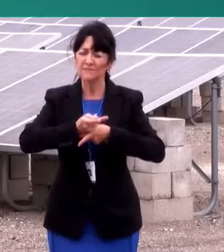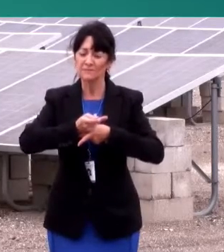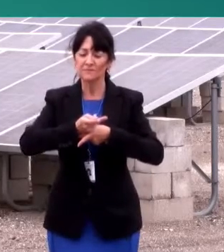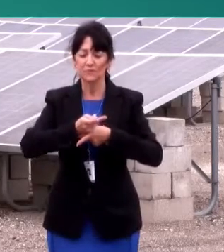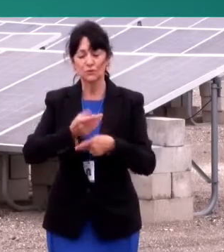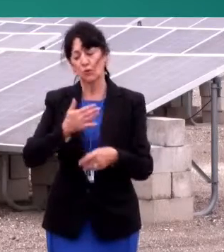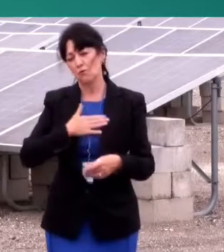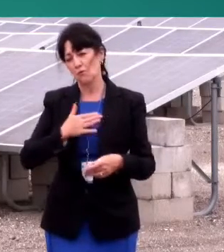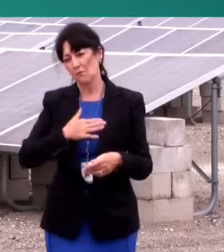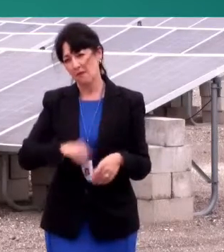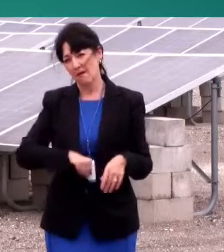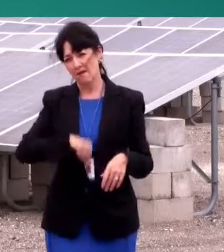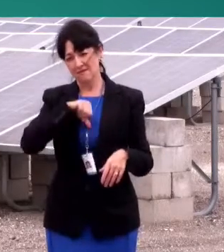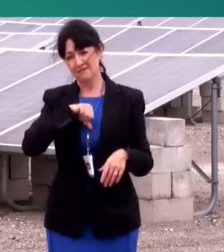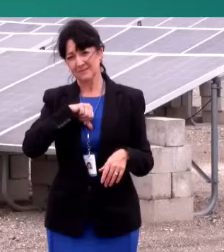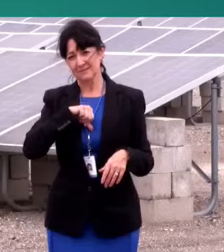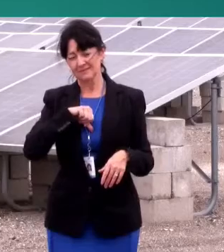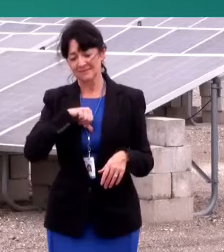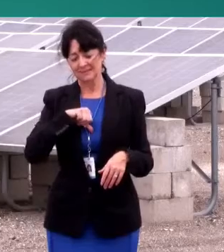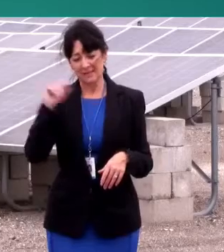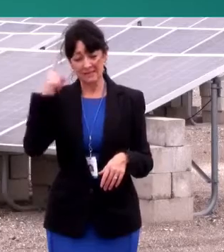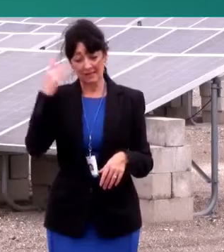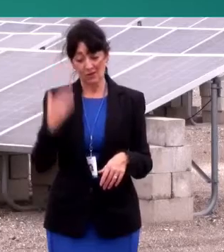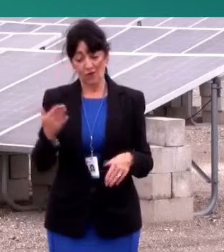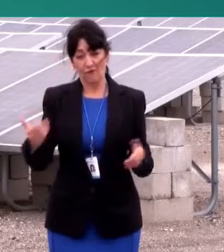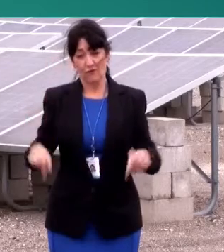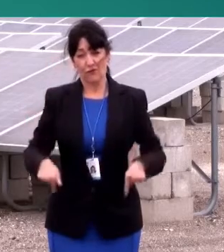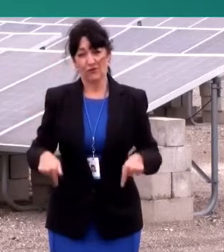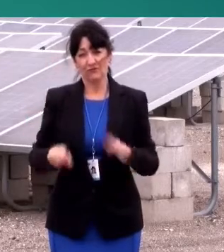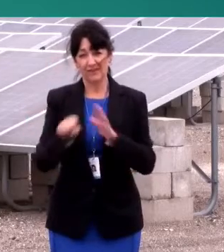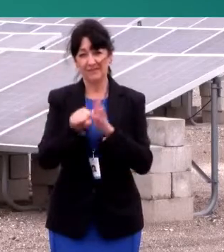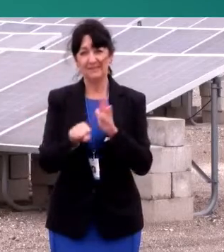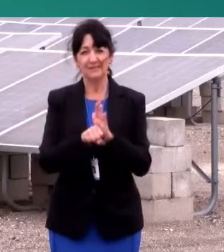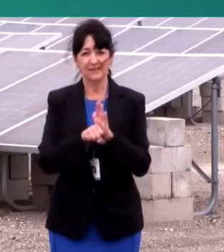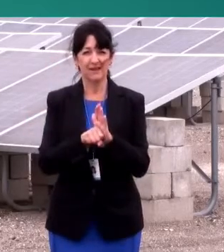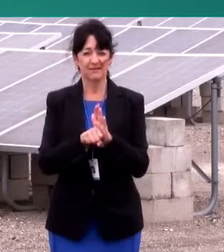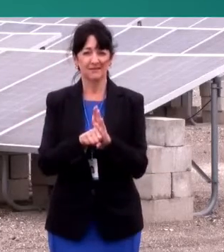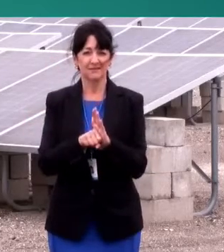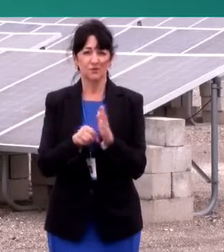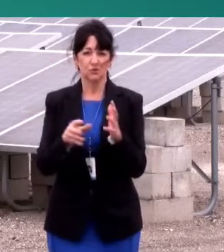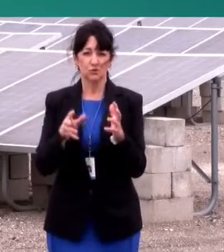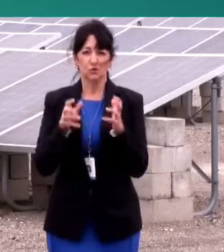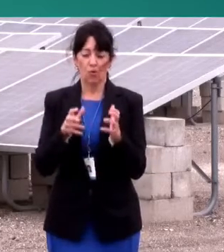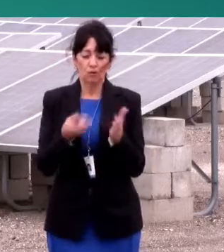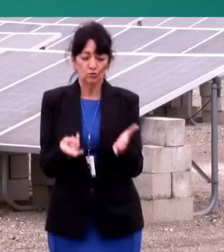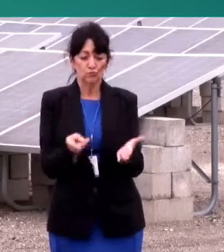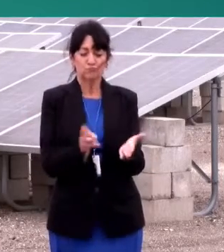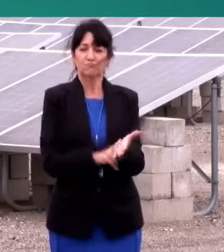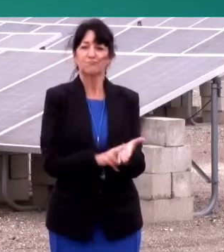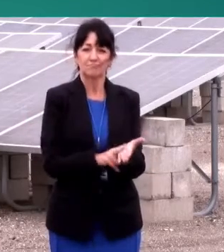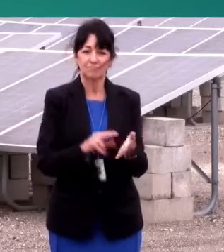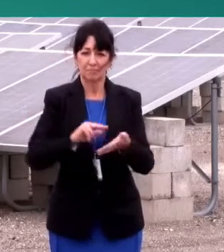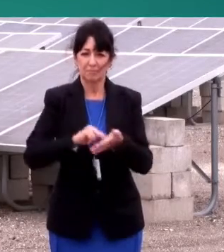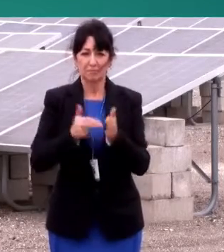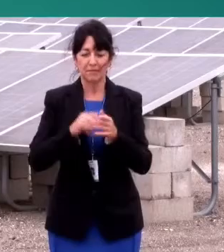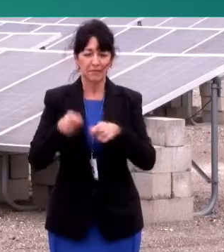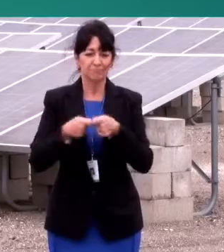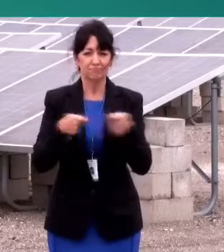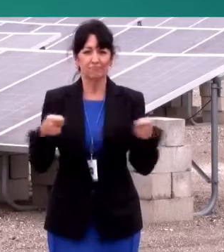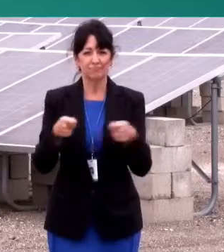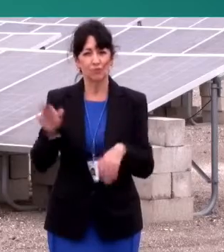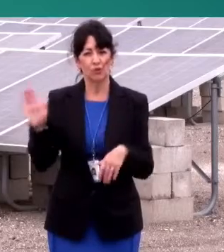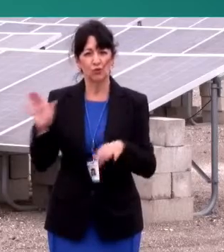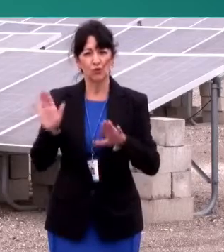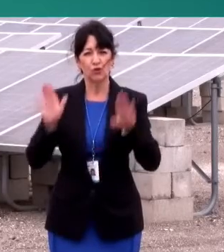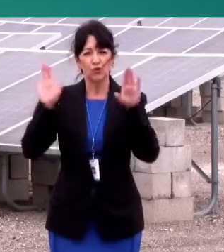pleasure as the governor of our state to finish the great work of these legislators and the advocates who stand behind me and